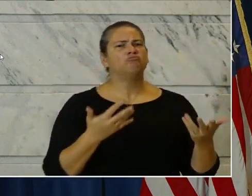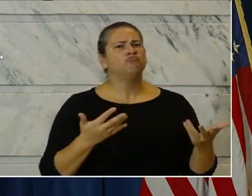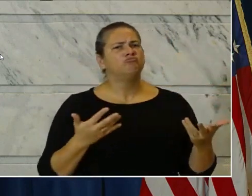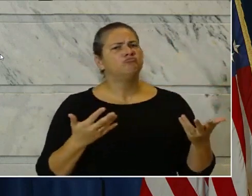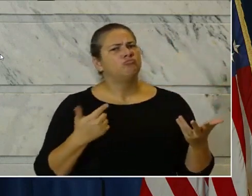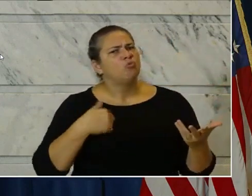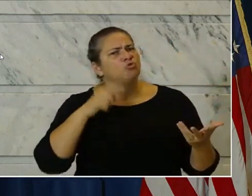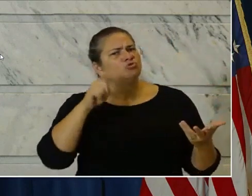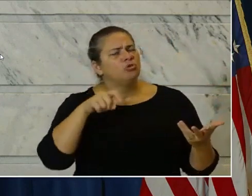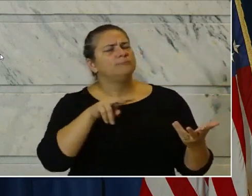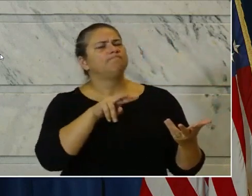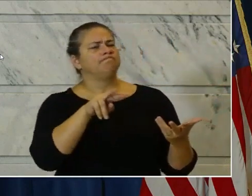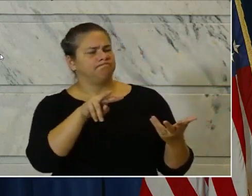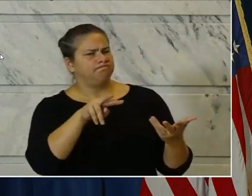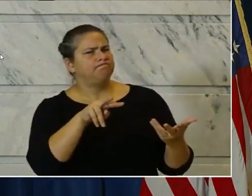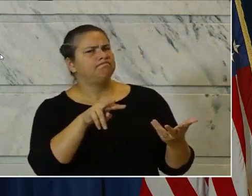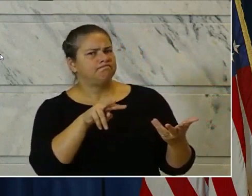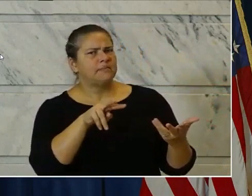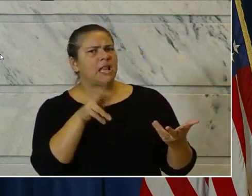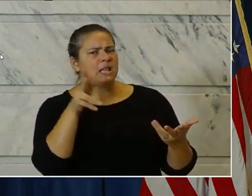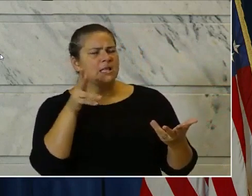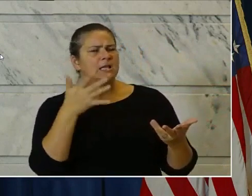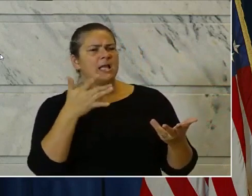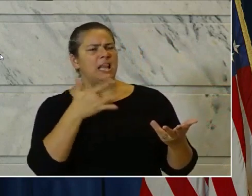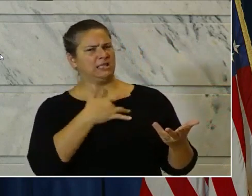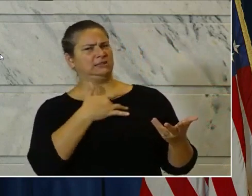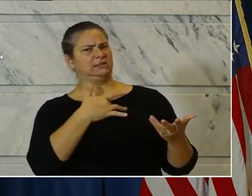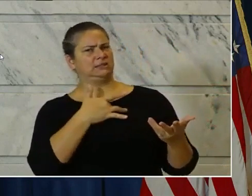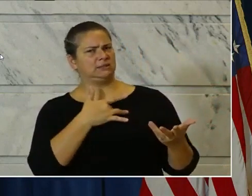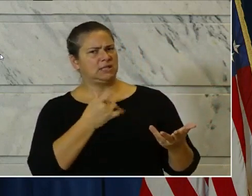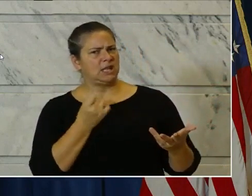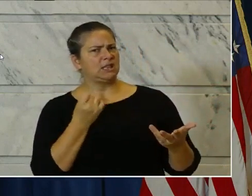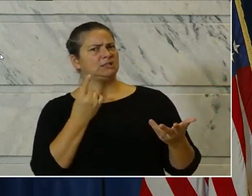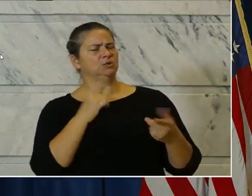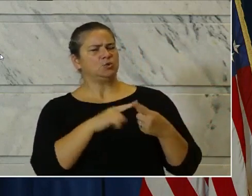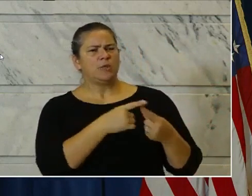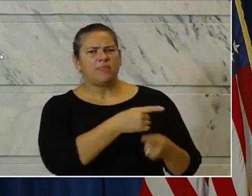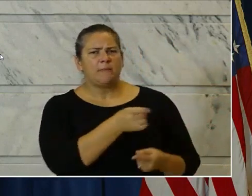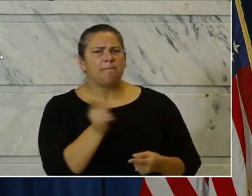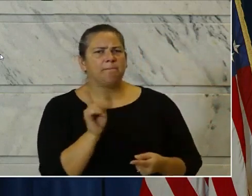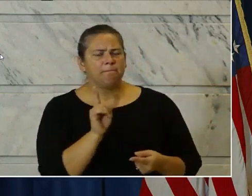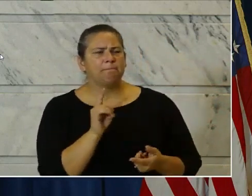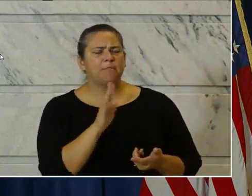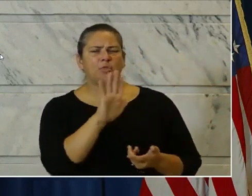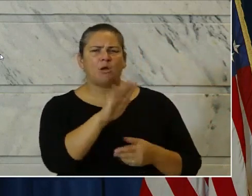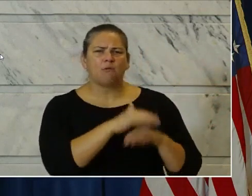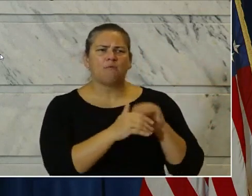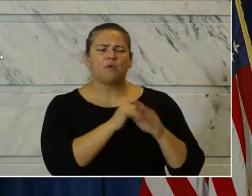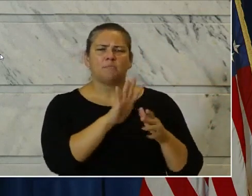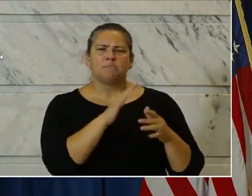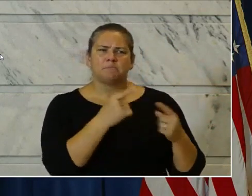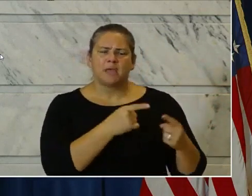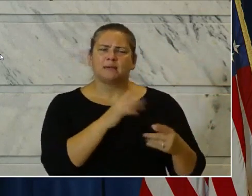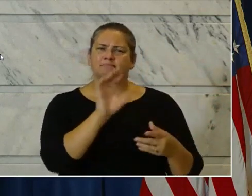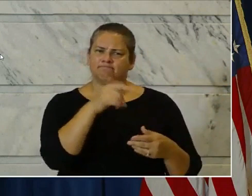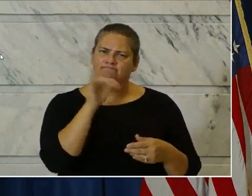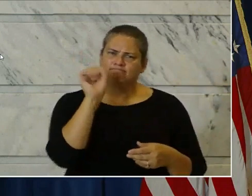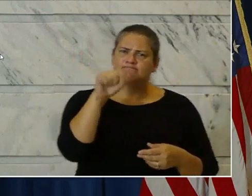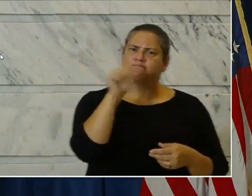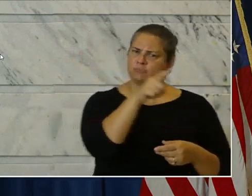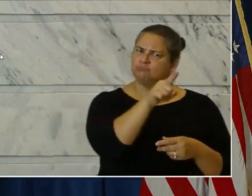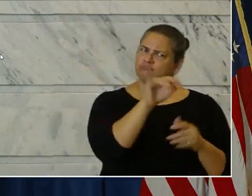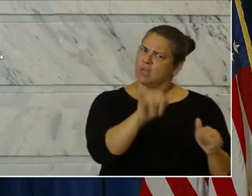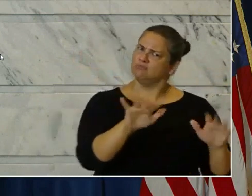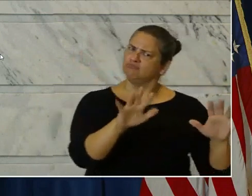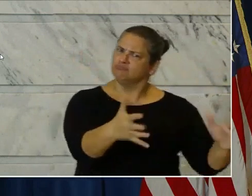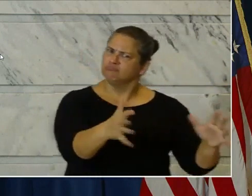pain. Sadly, we had a couple of individuals that tried to take advantage of those peaceful groups,